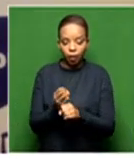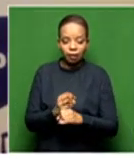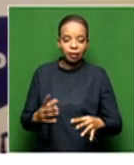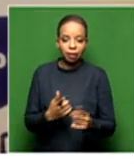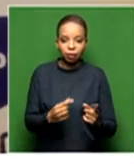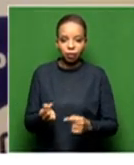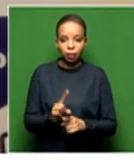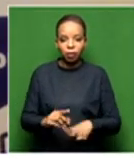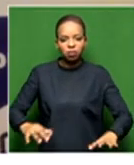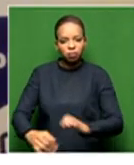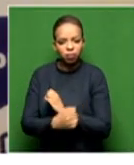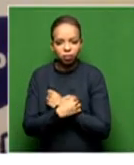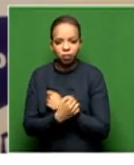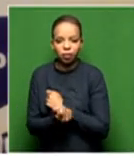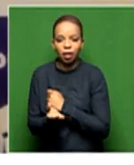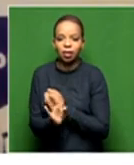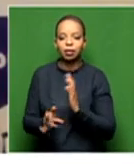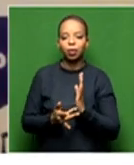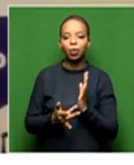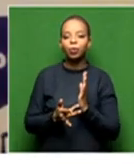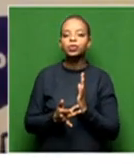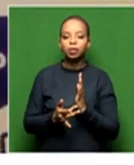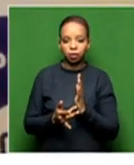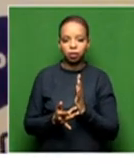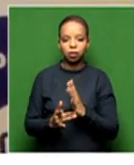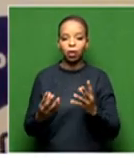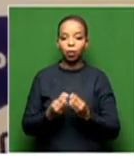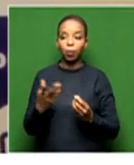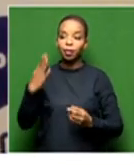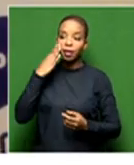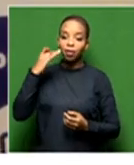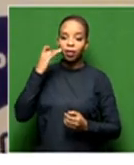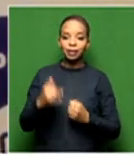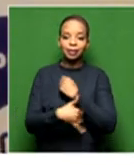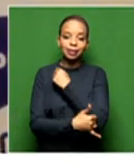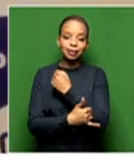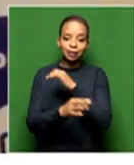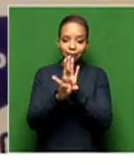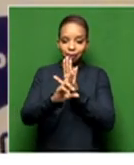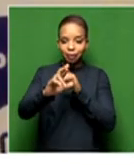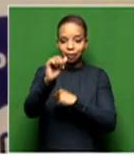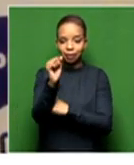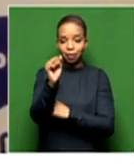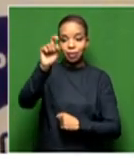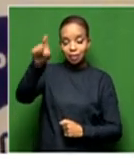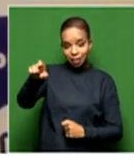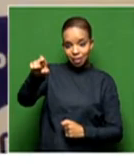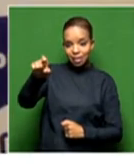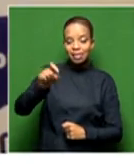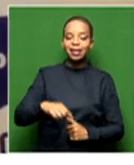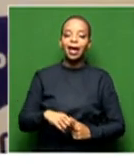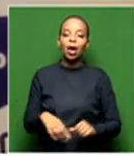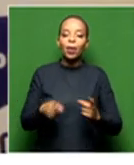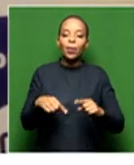these technologies. And the project with the French Embassy, a new thing this year where we're trying to work together to get some of the